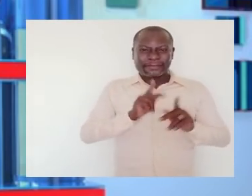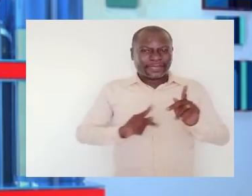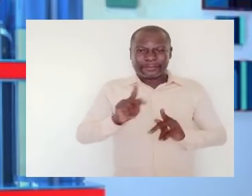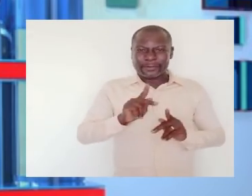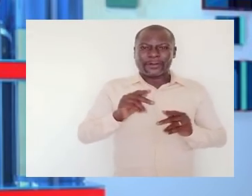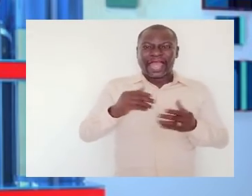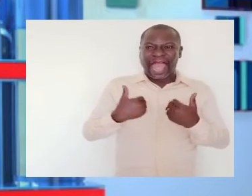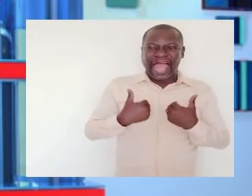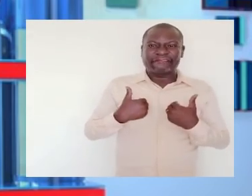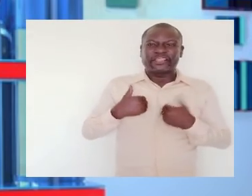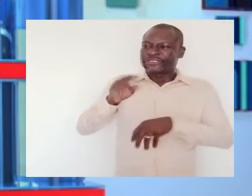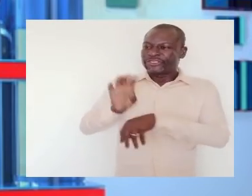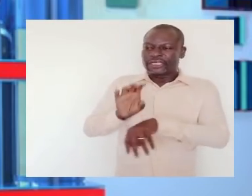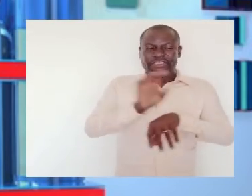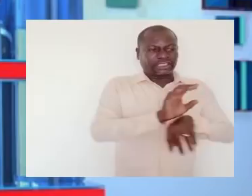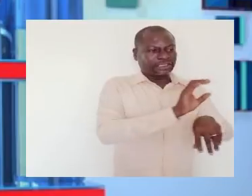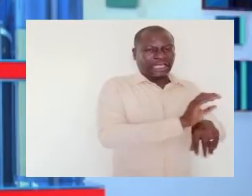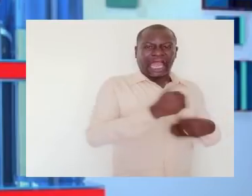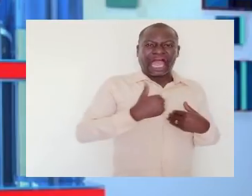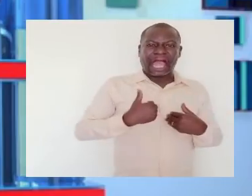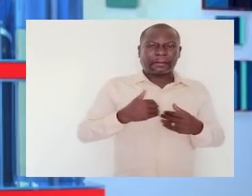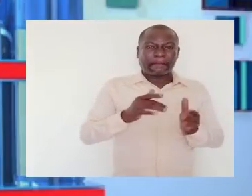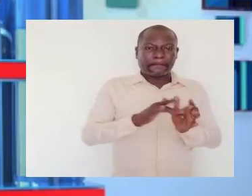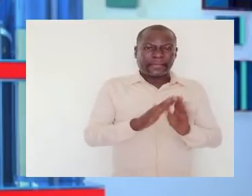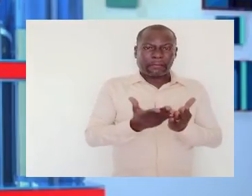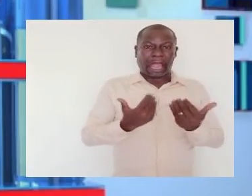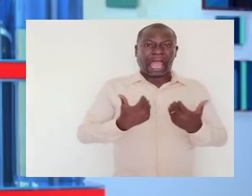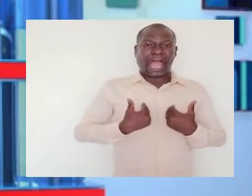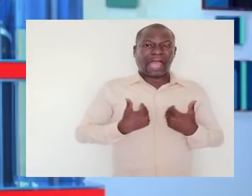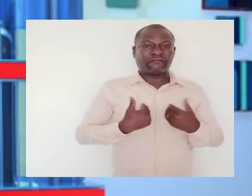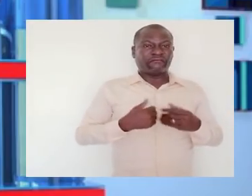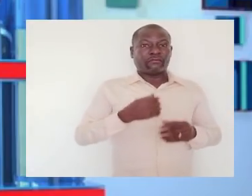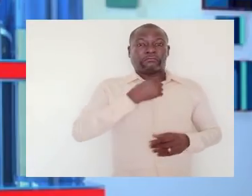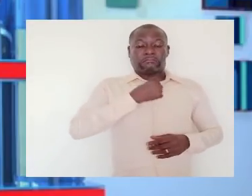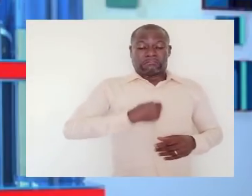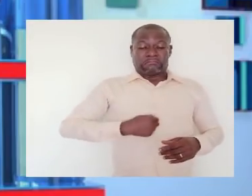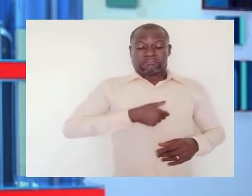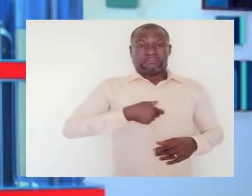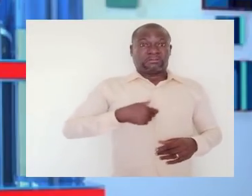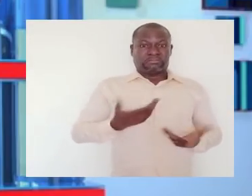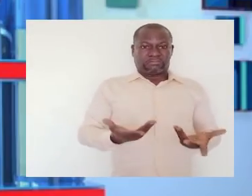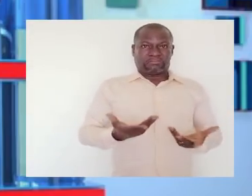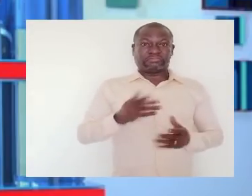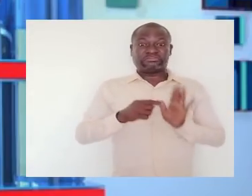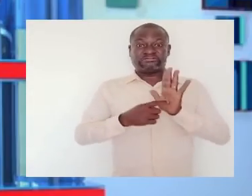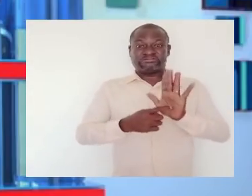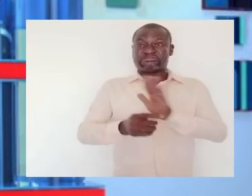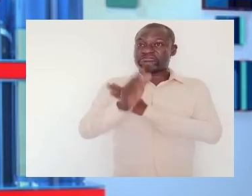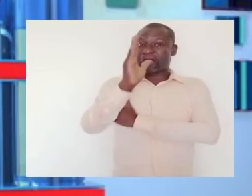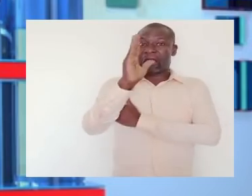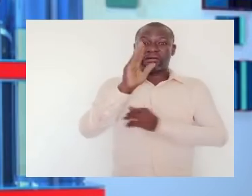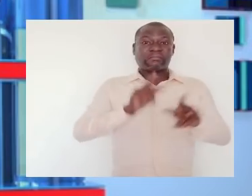crofwa atitititi asoria so. Ekura Bible. Adi cross atutu omukom etra se. Omi enyame en